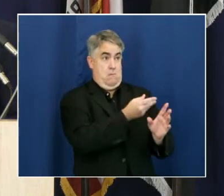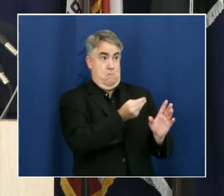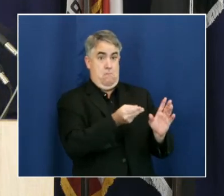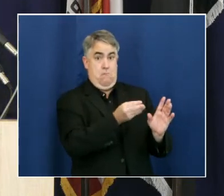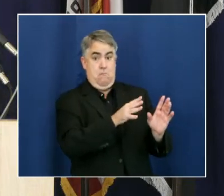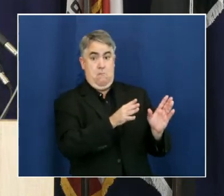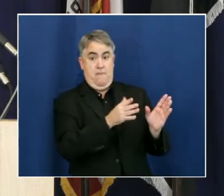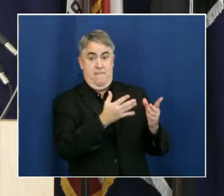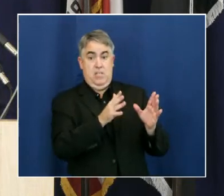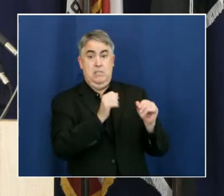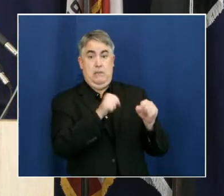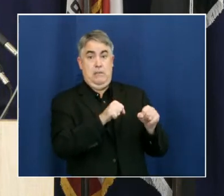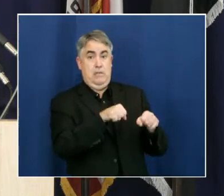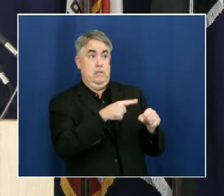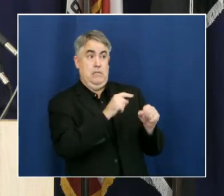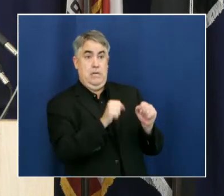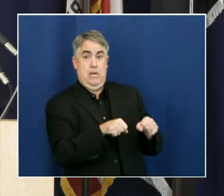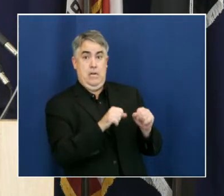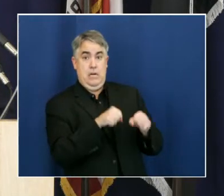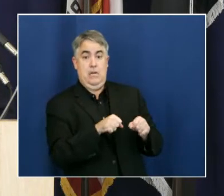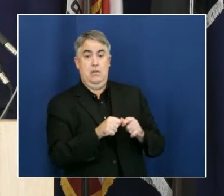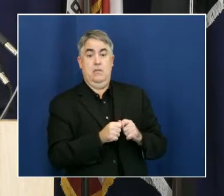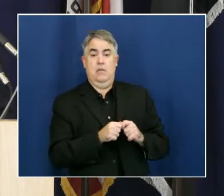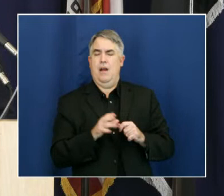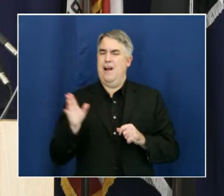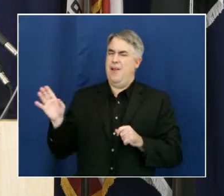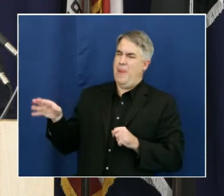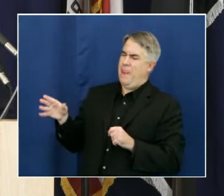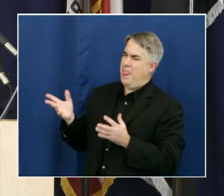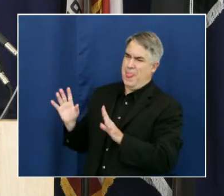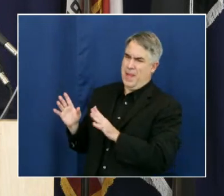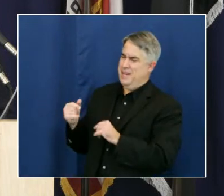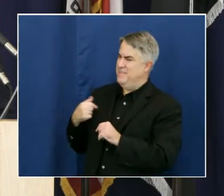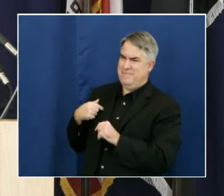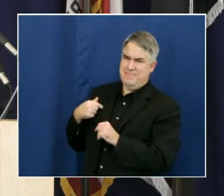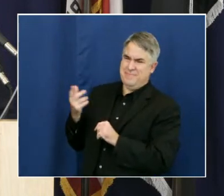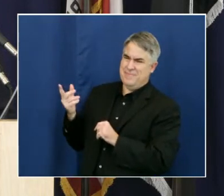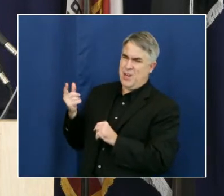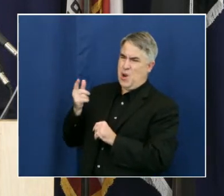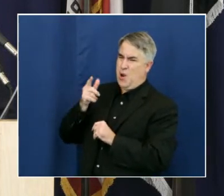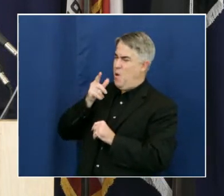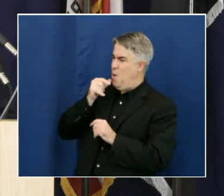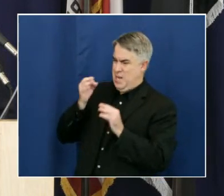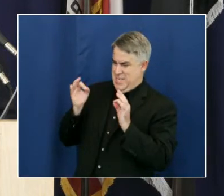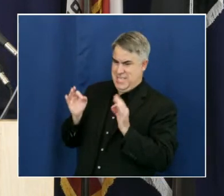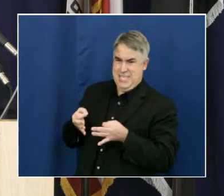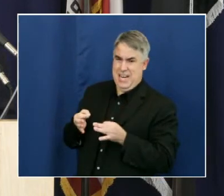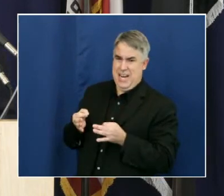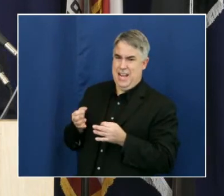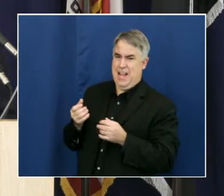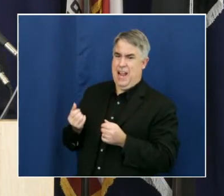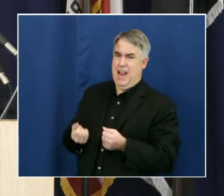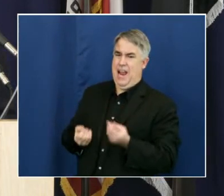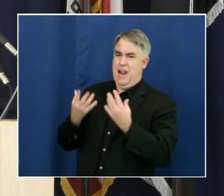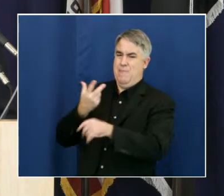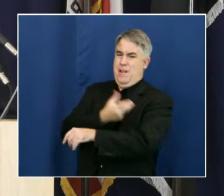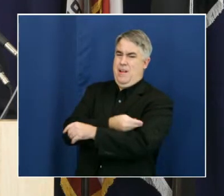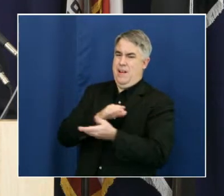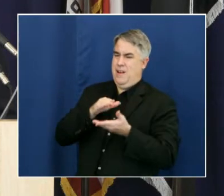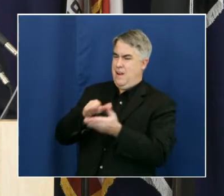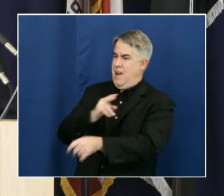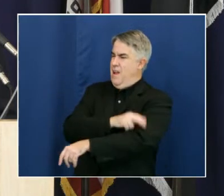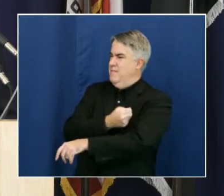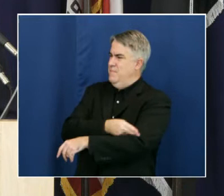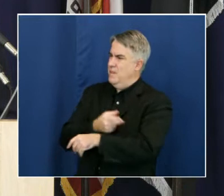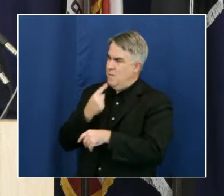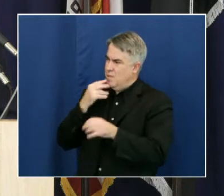do you decide who gets the primary care physicians allocated to them? Well, CDC has guidelines in terms of the individuals